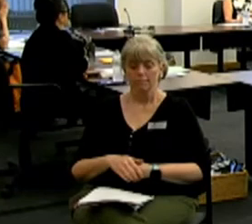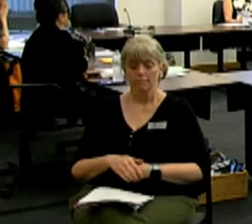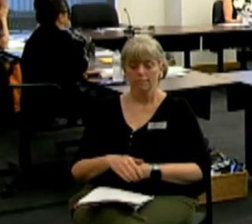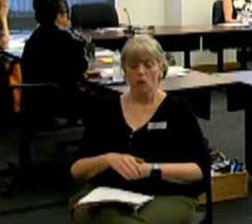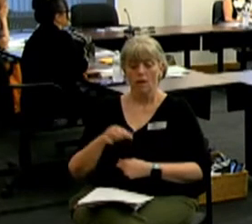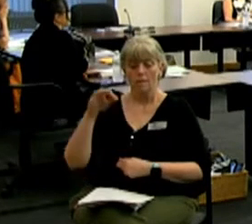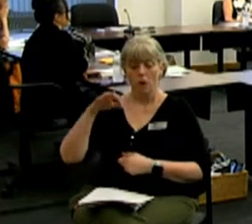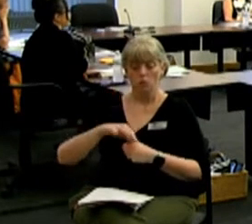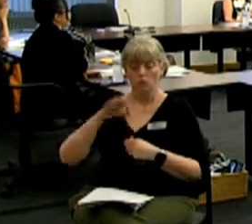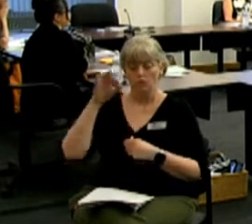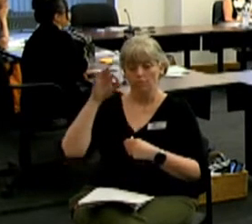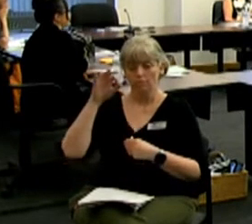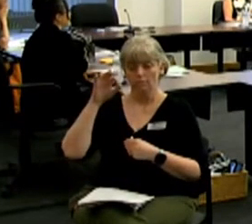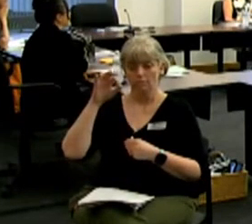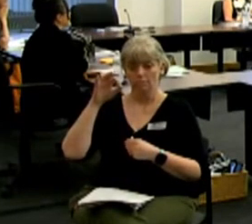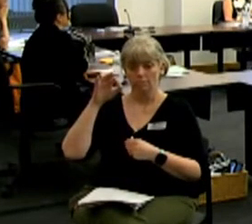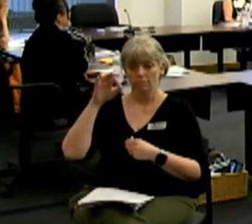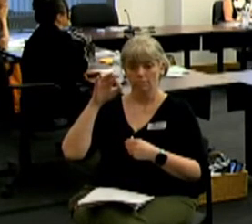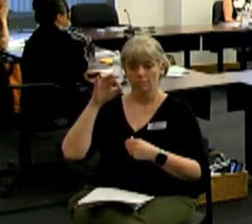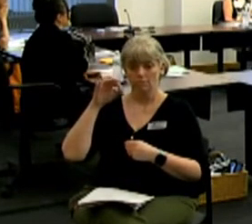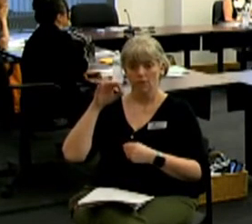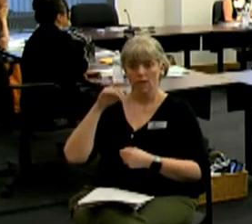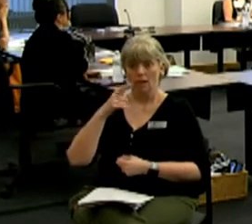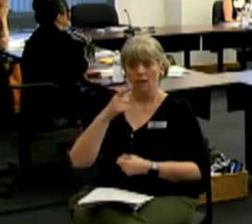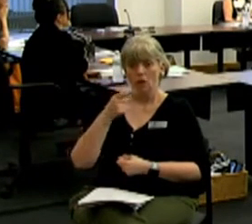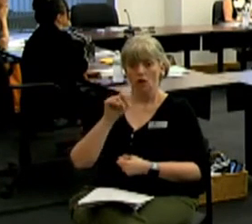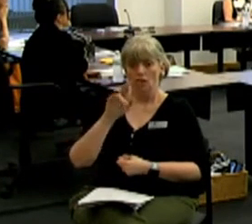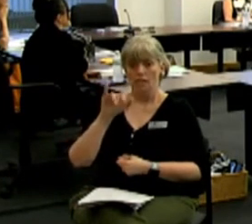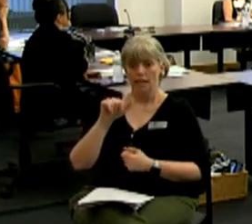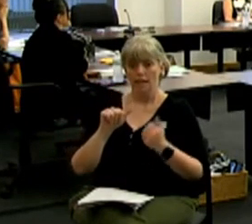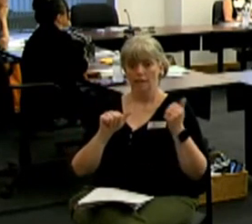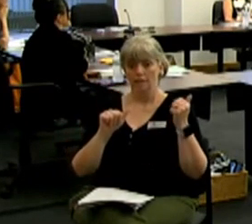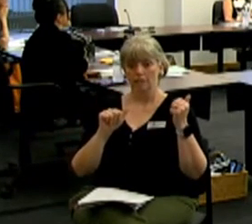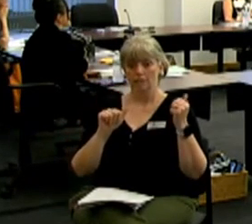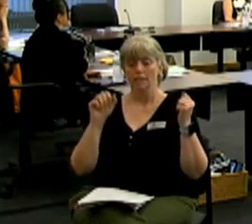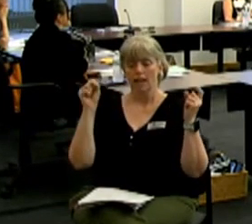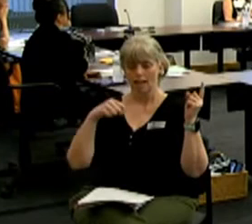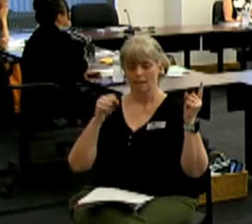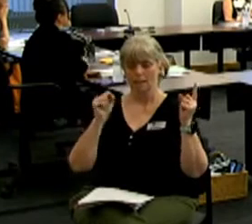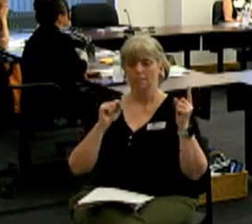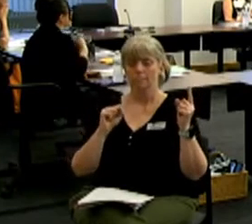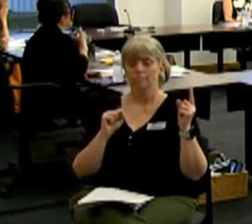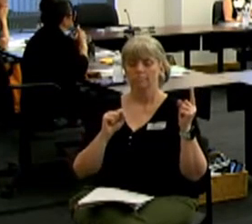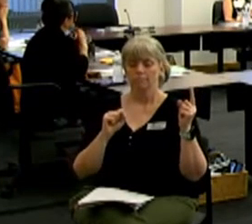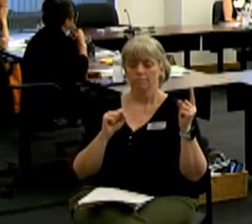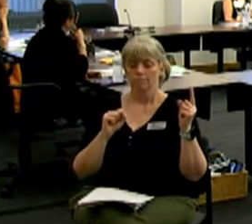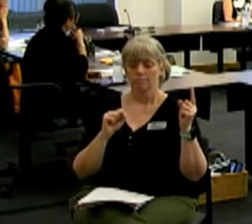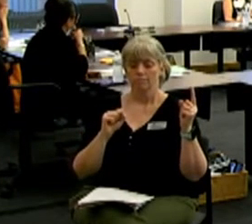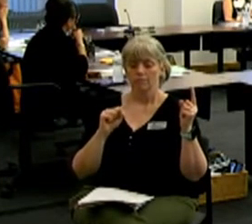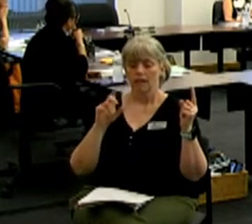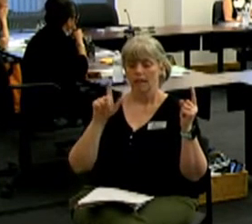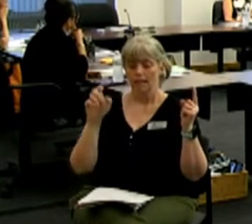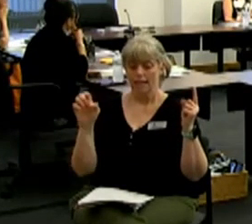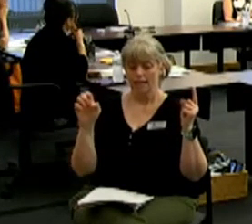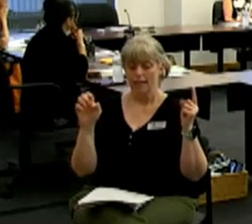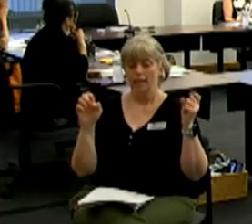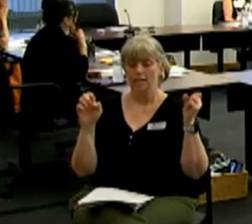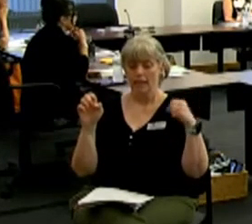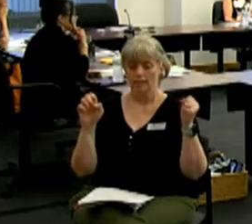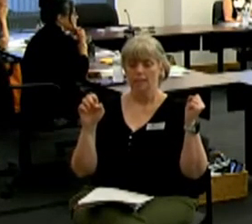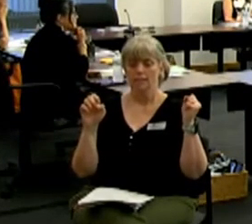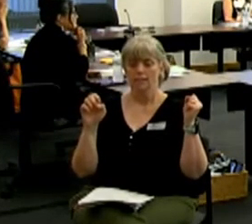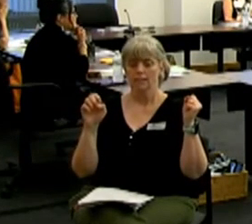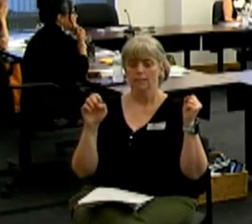Good. Can we have the roll? Trustee Garcia Guillen, Yes. trustee Lee,